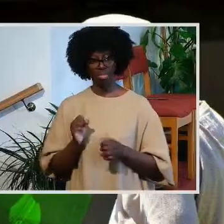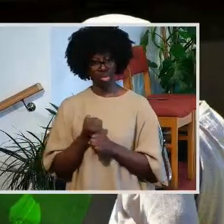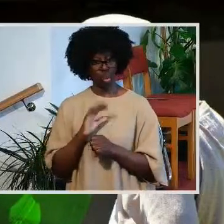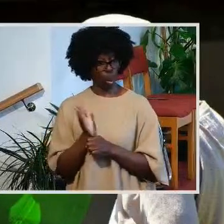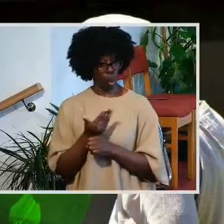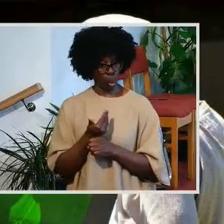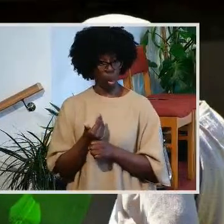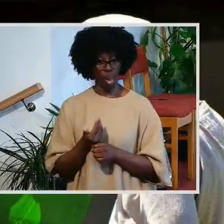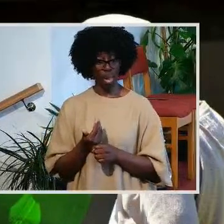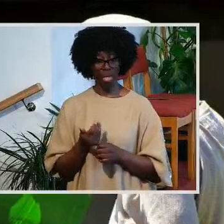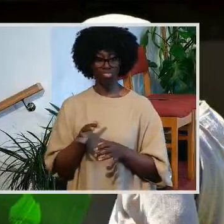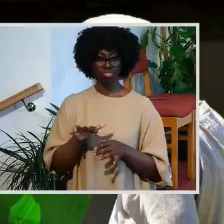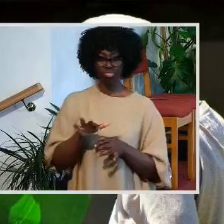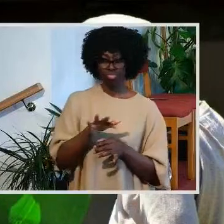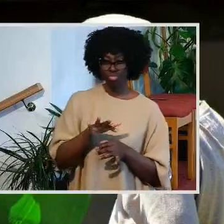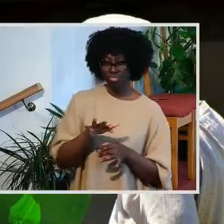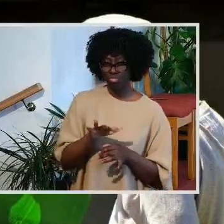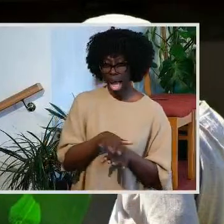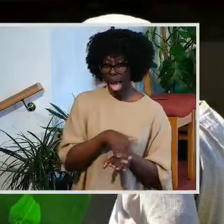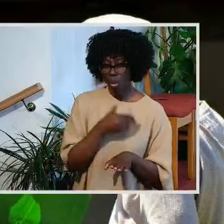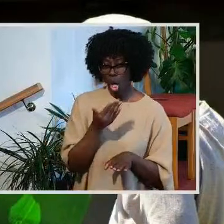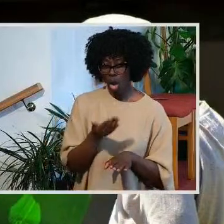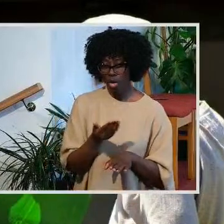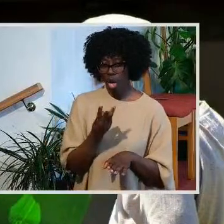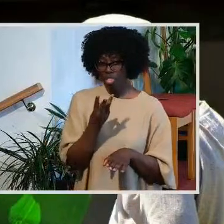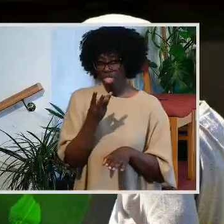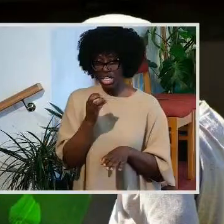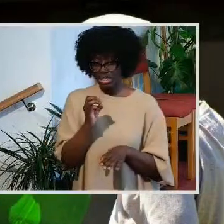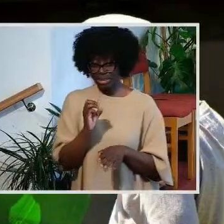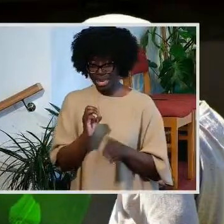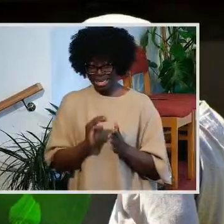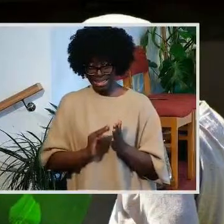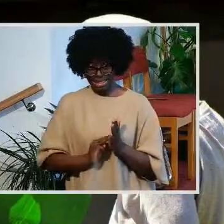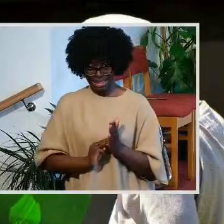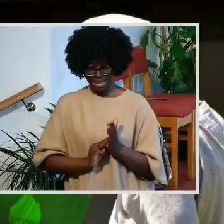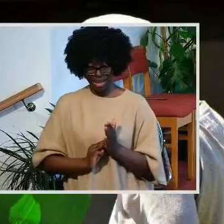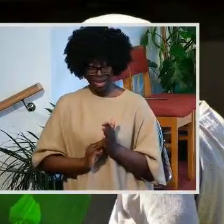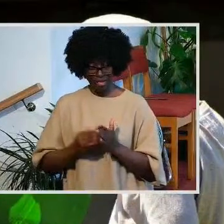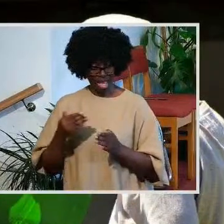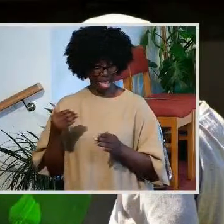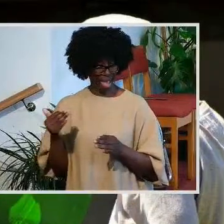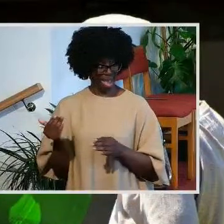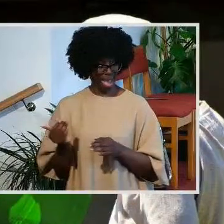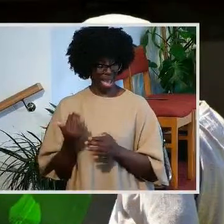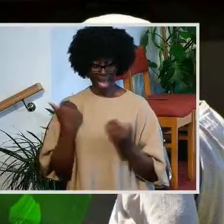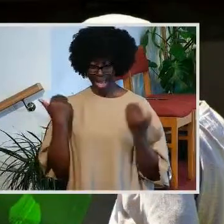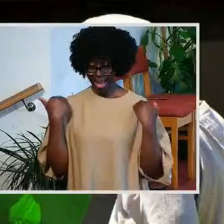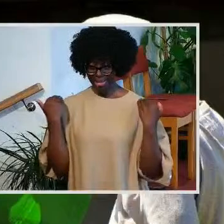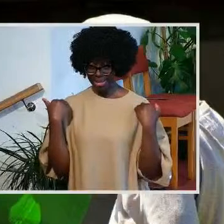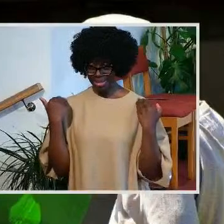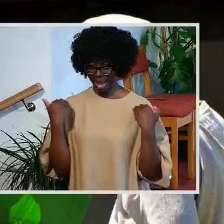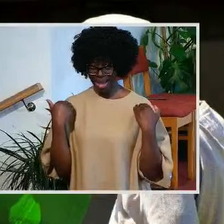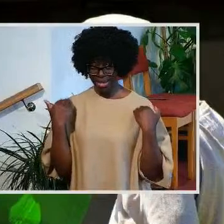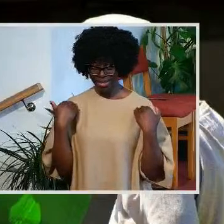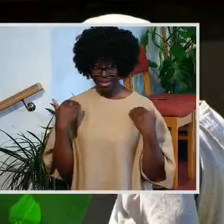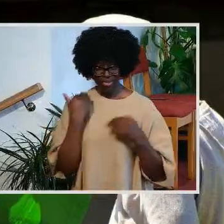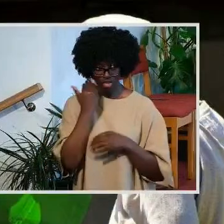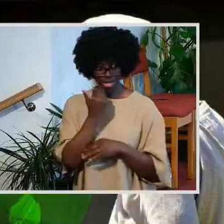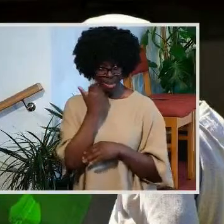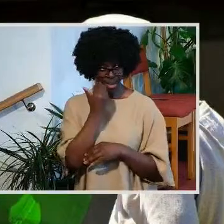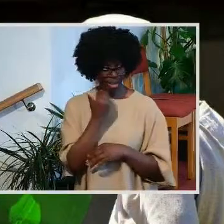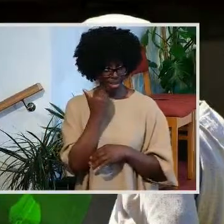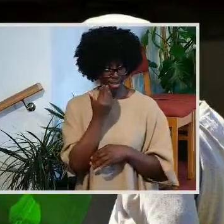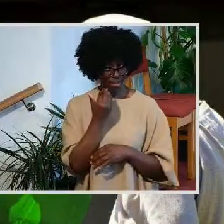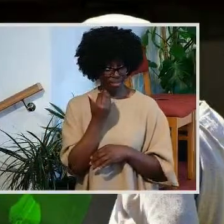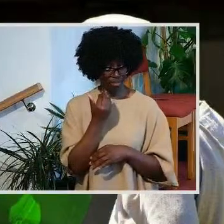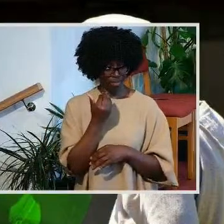is 30 minutes of exercise a day. Now, if you're walking, that might not get you your... No, actually, that would get you